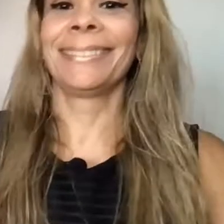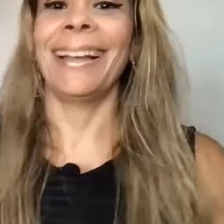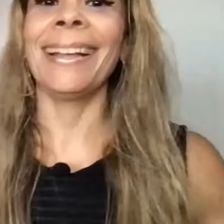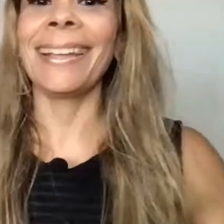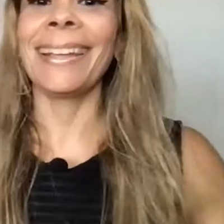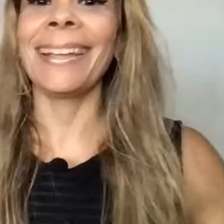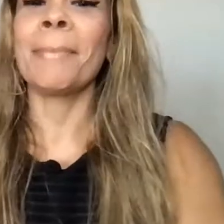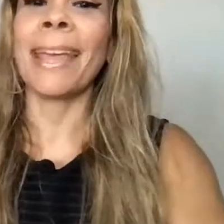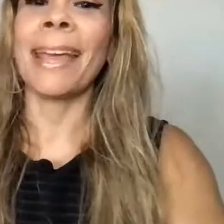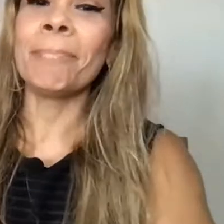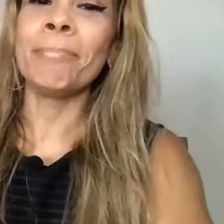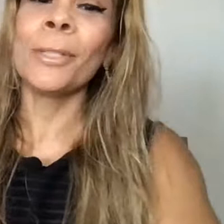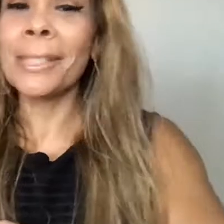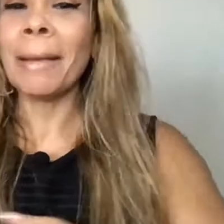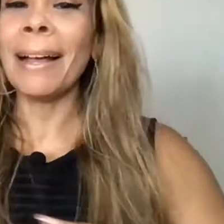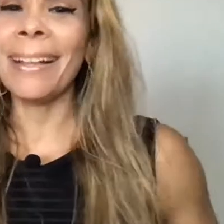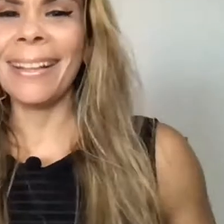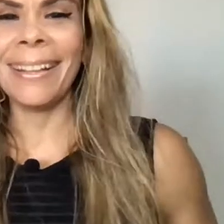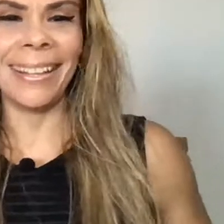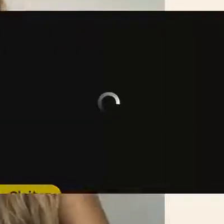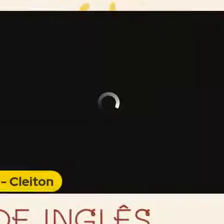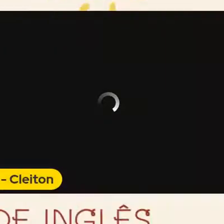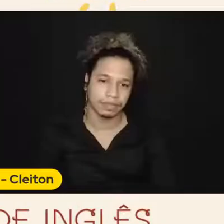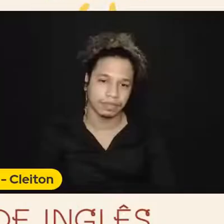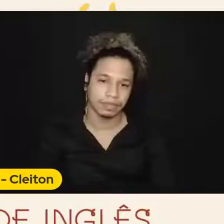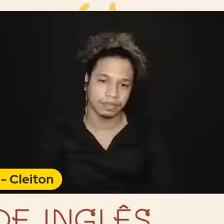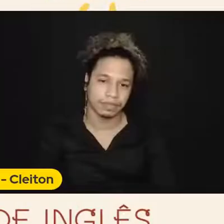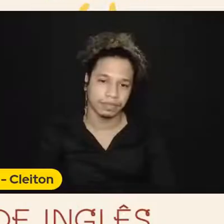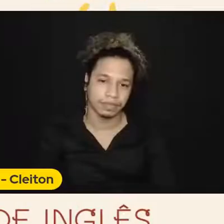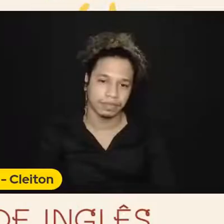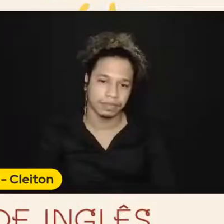God, again, I'm getting goosebumps.